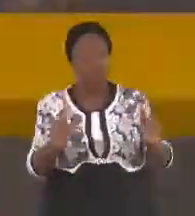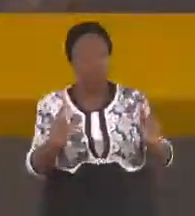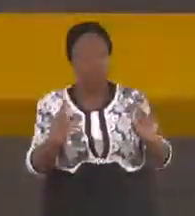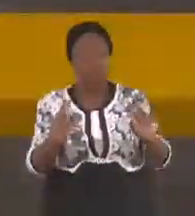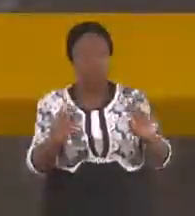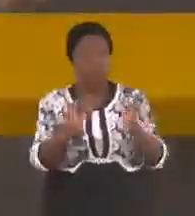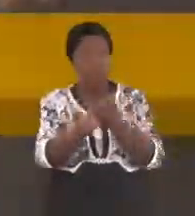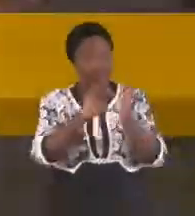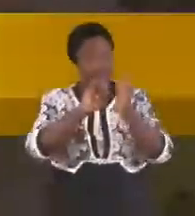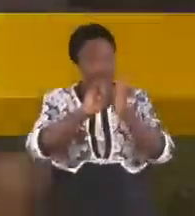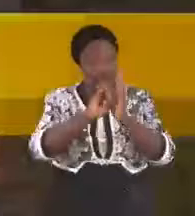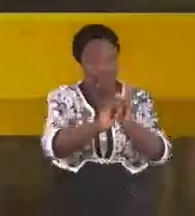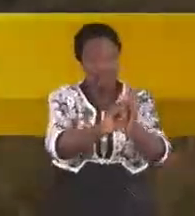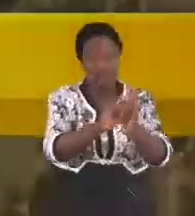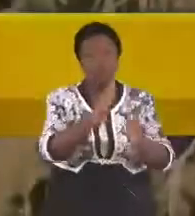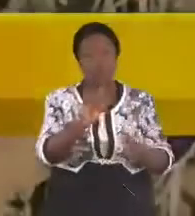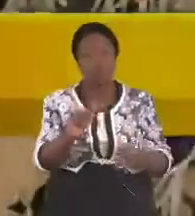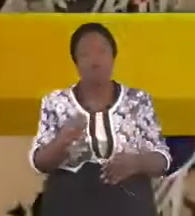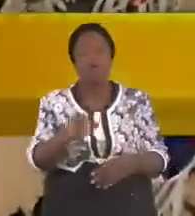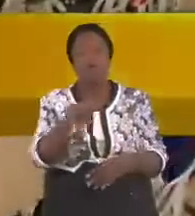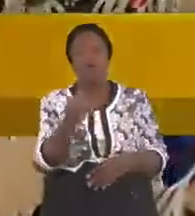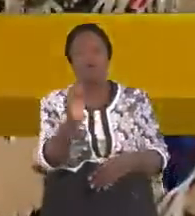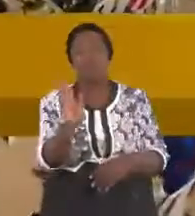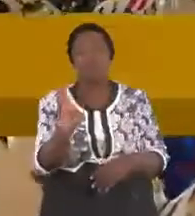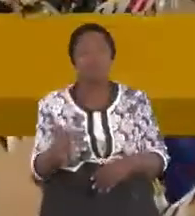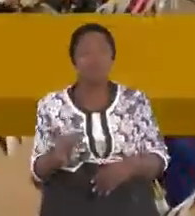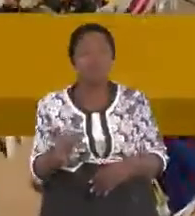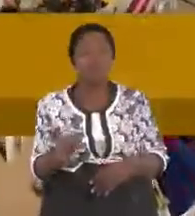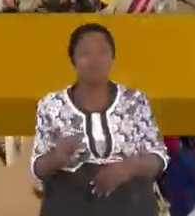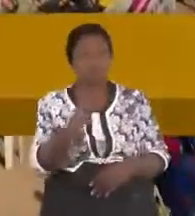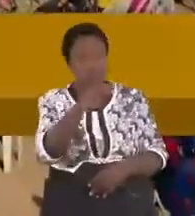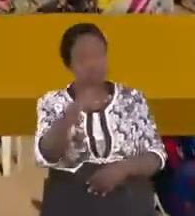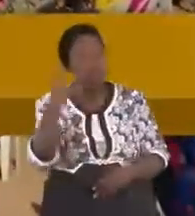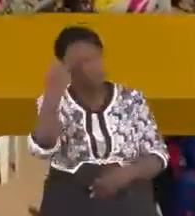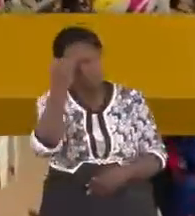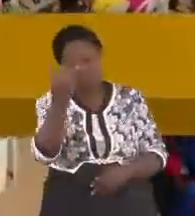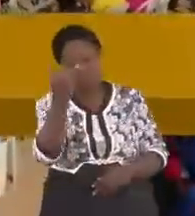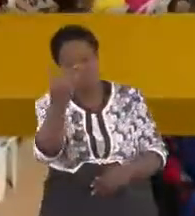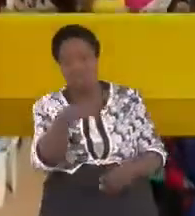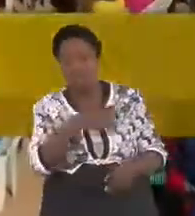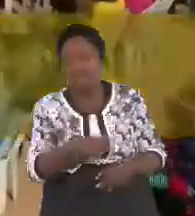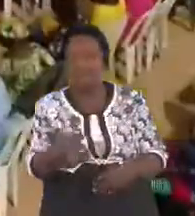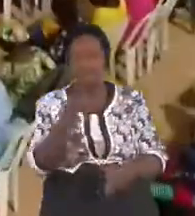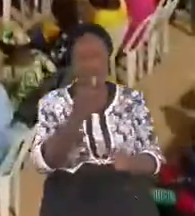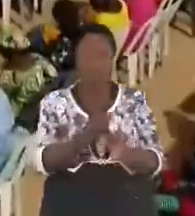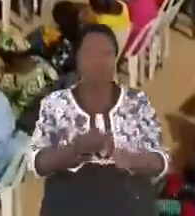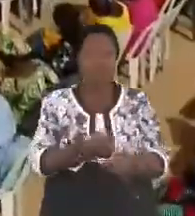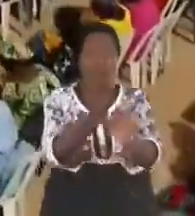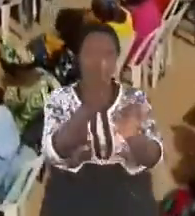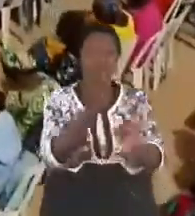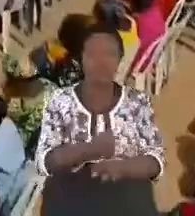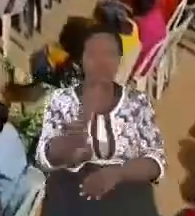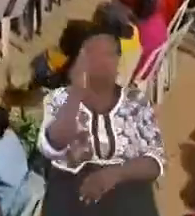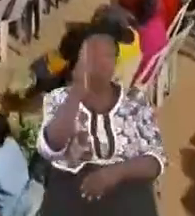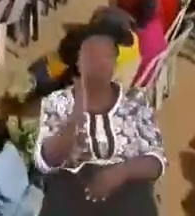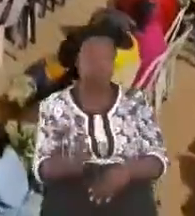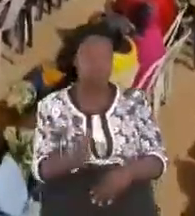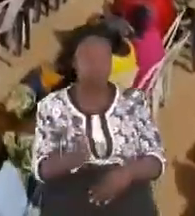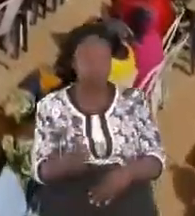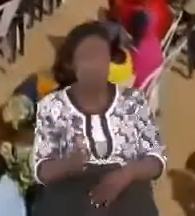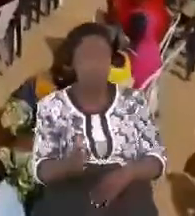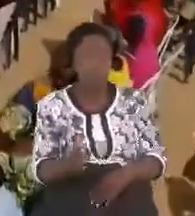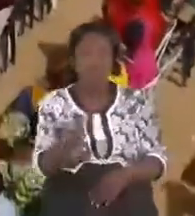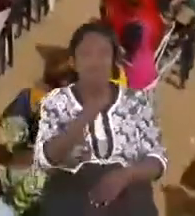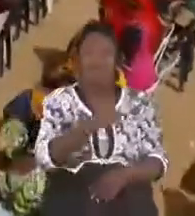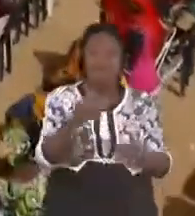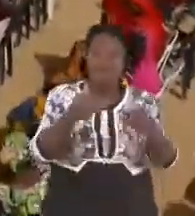preacher, a faithful preacher, a forthright preacher? He had some people that